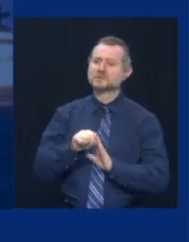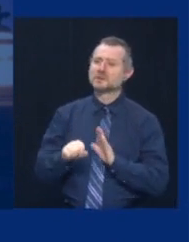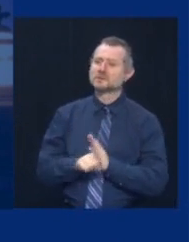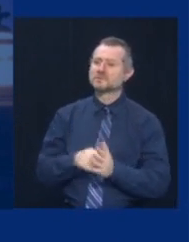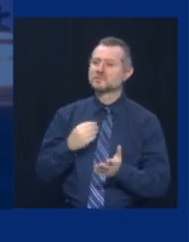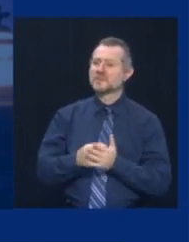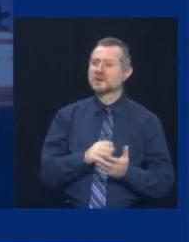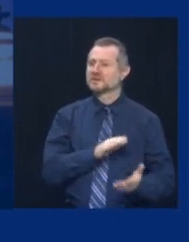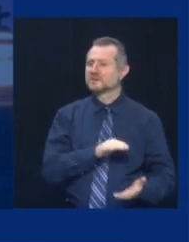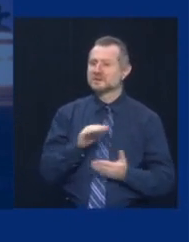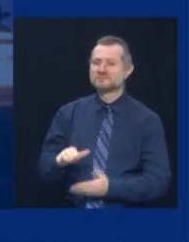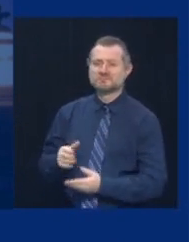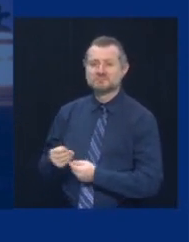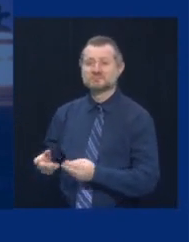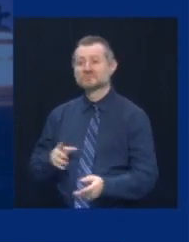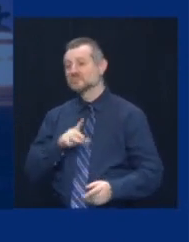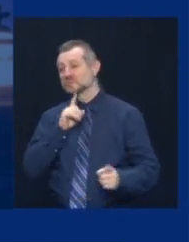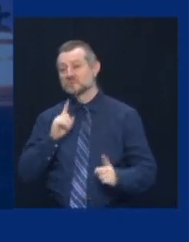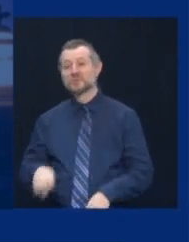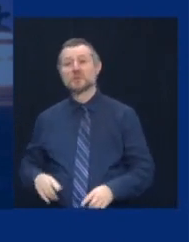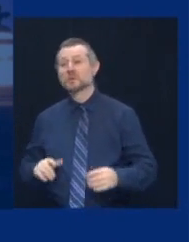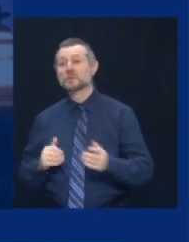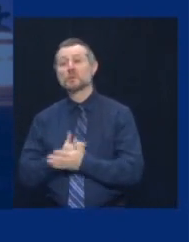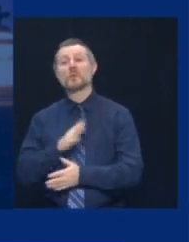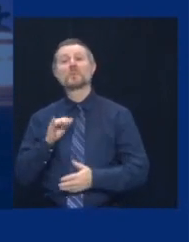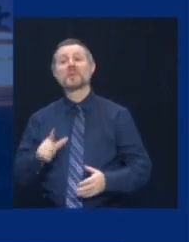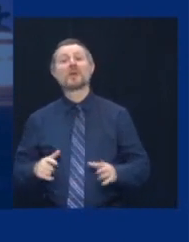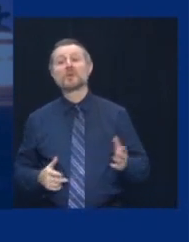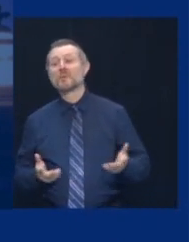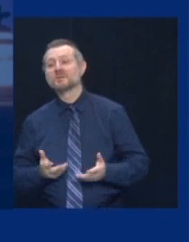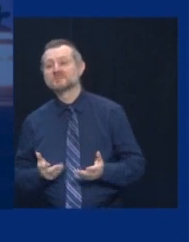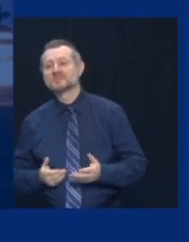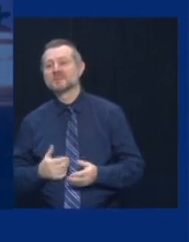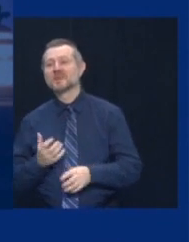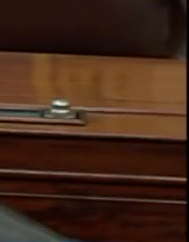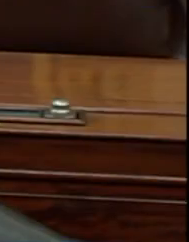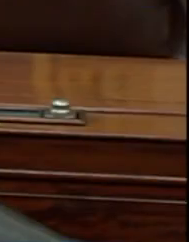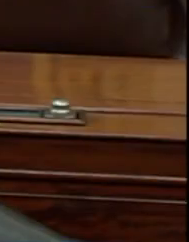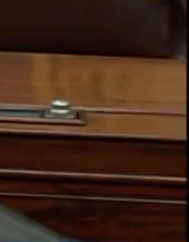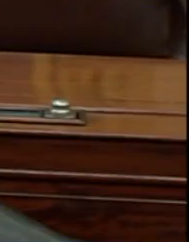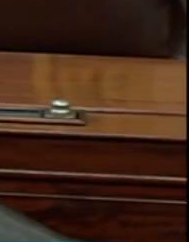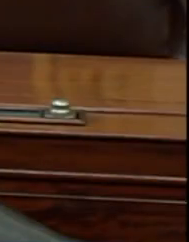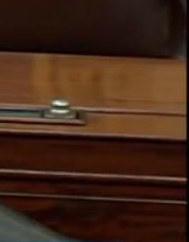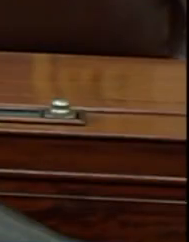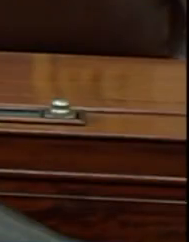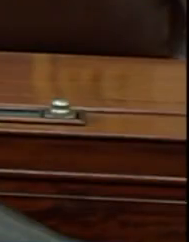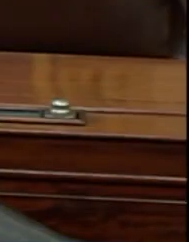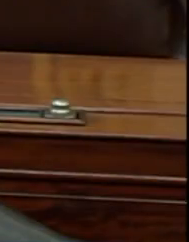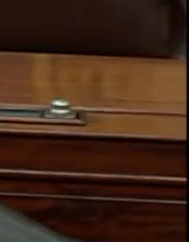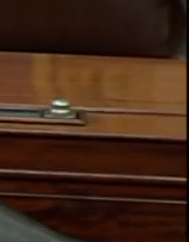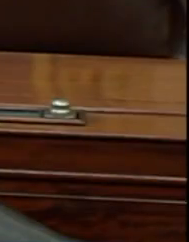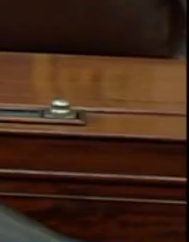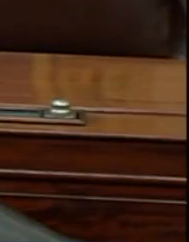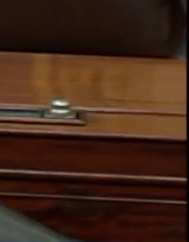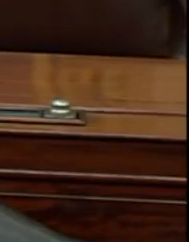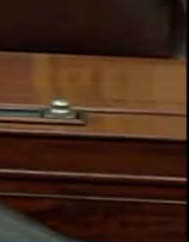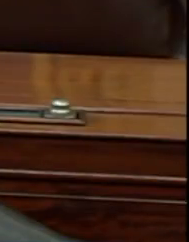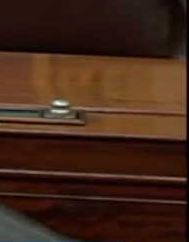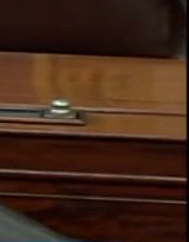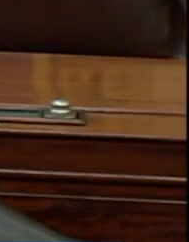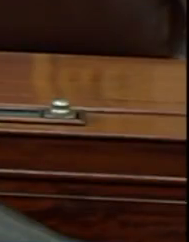we got in this bill? Zero. Nada, niente. But Senator Chuck Schumer, the minority